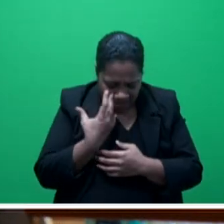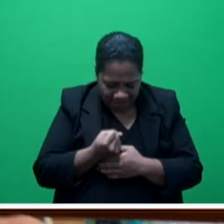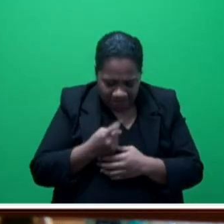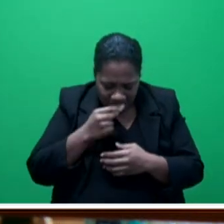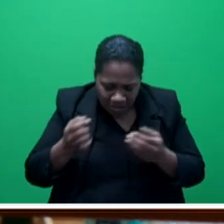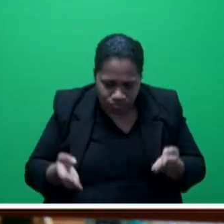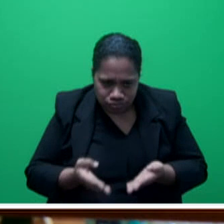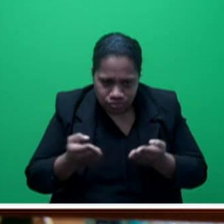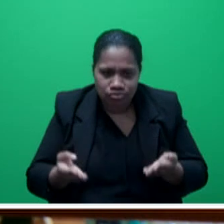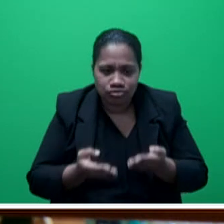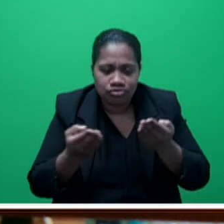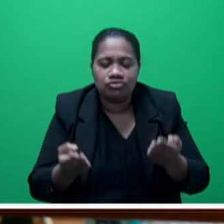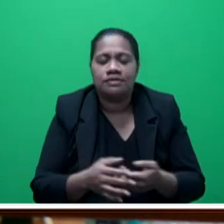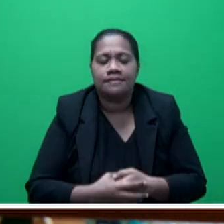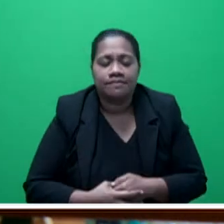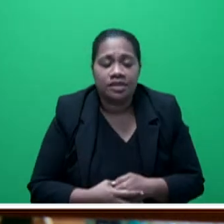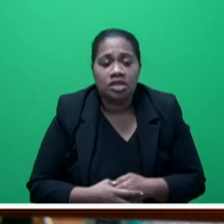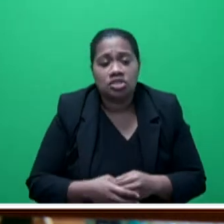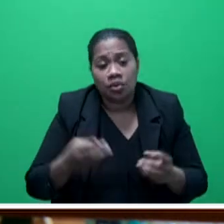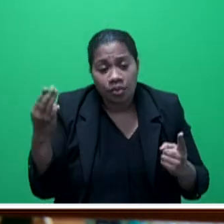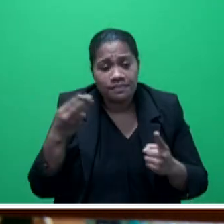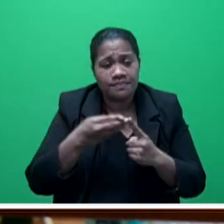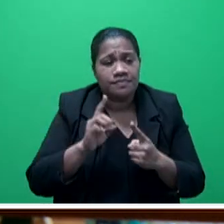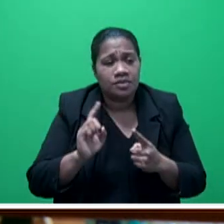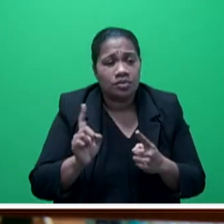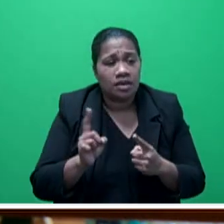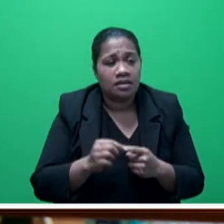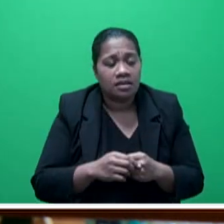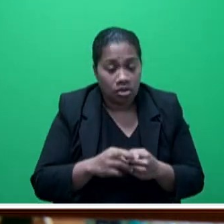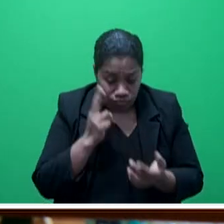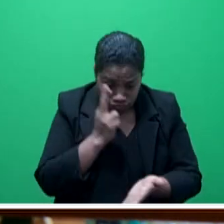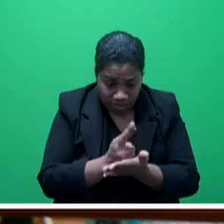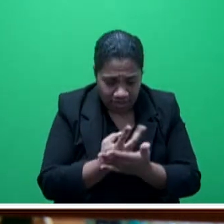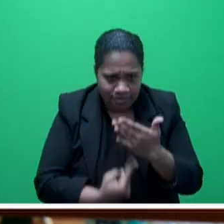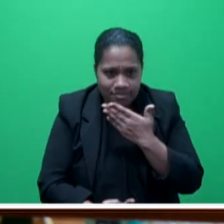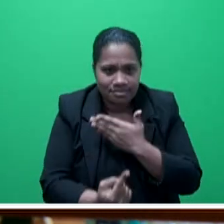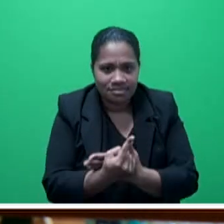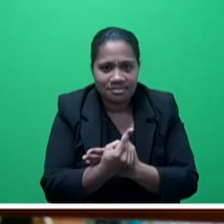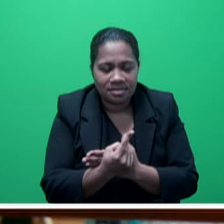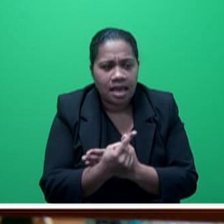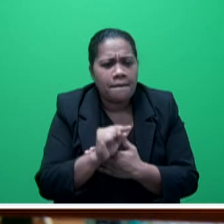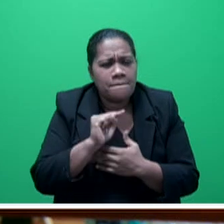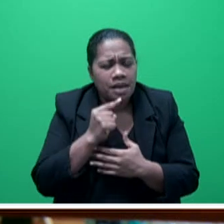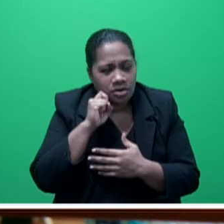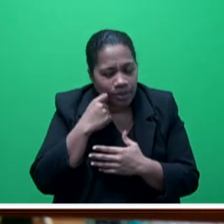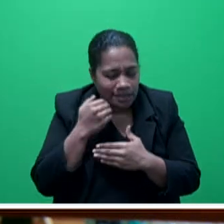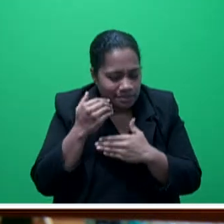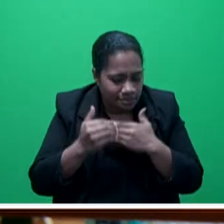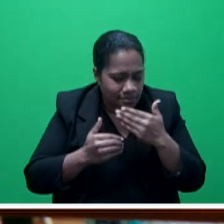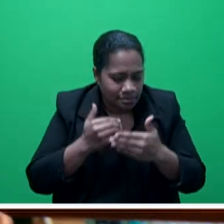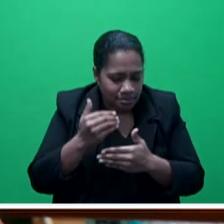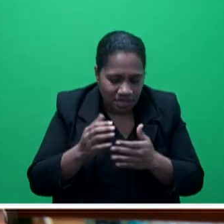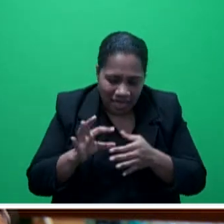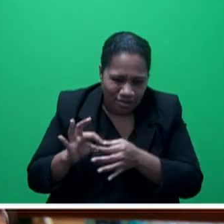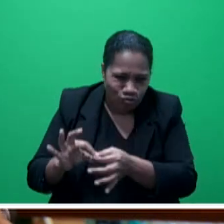as the main driver of economic activity in Fiji is realistic, but it will take a collective effort.